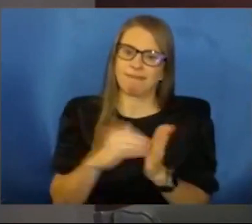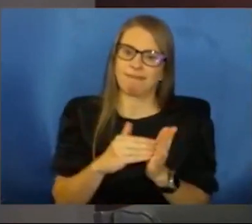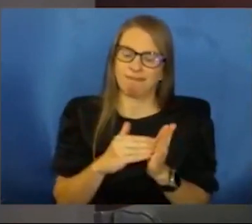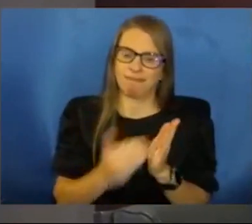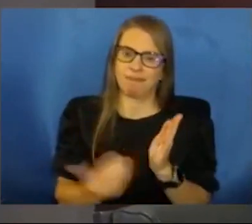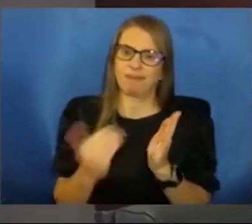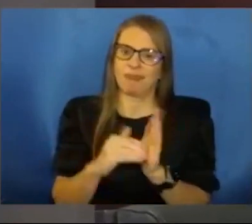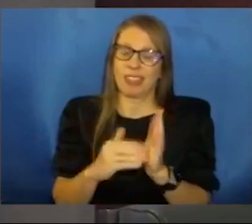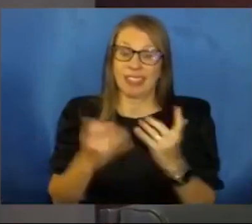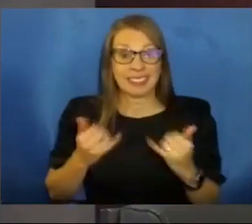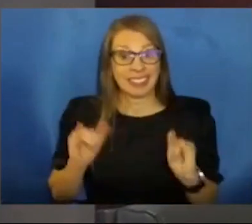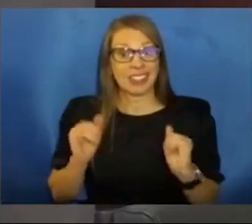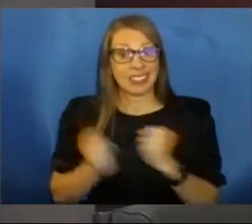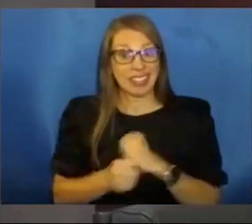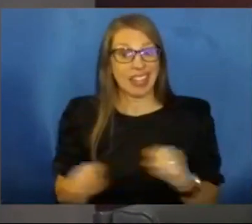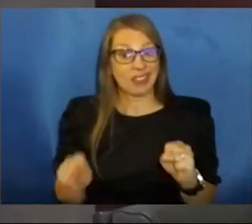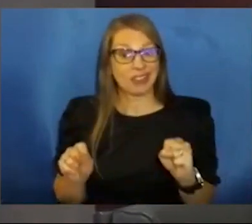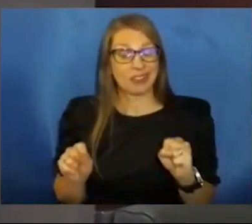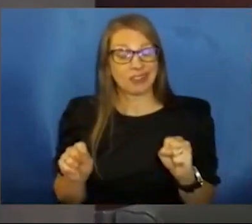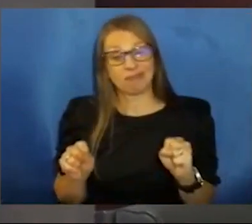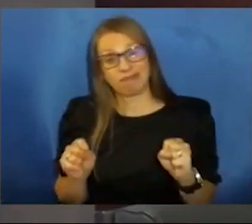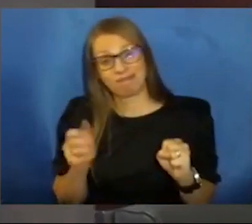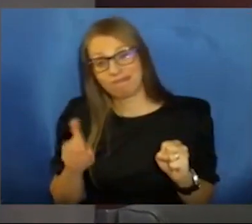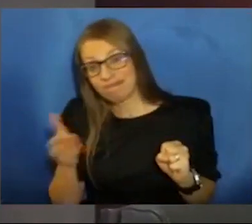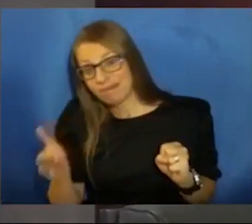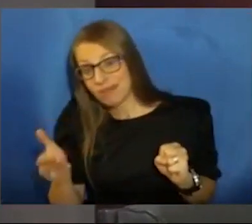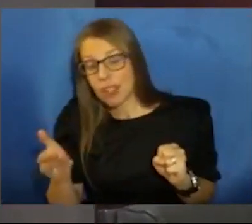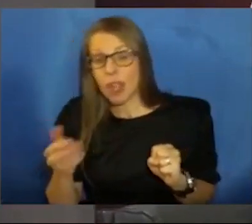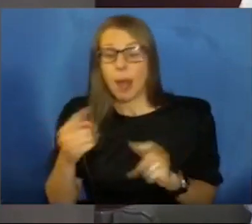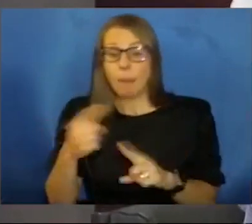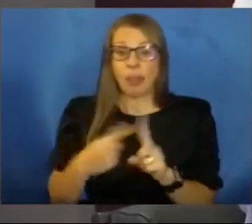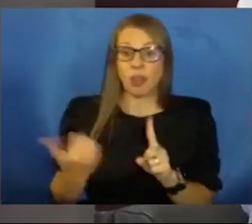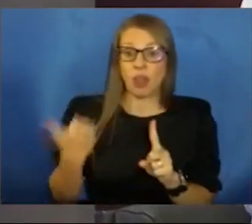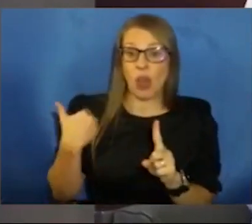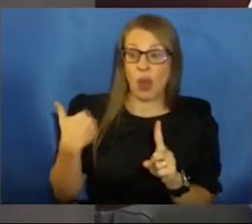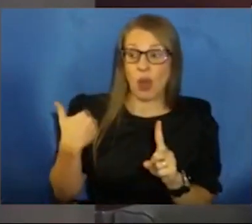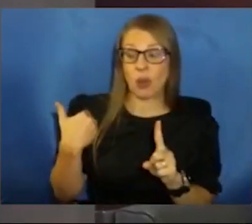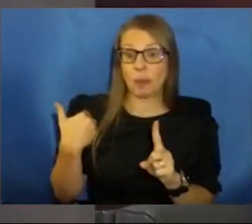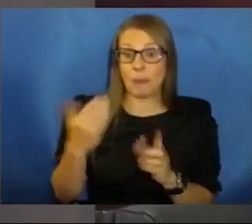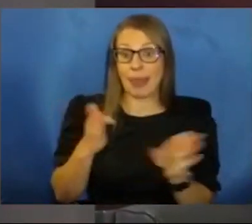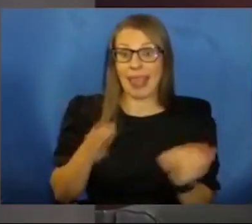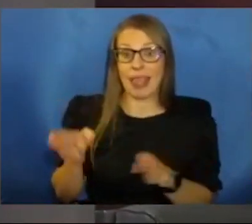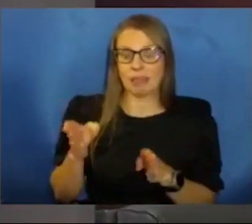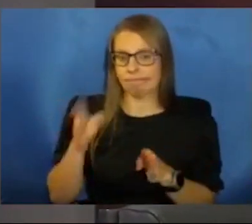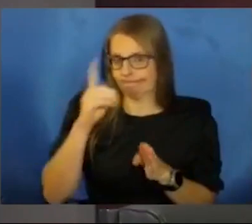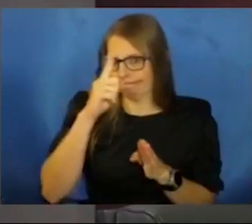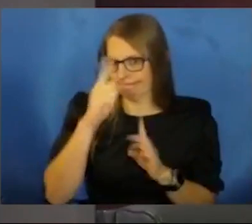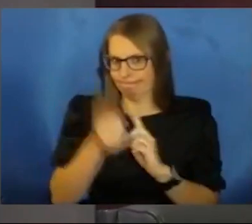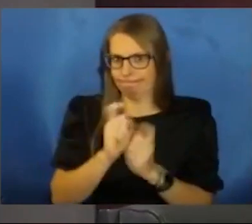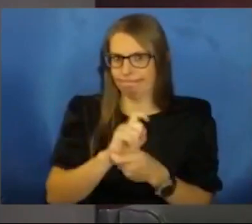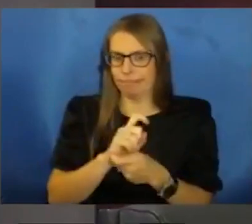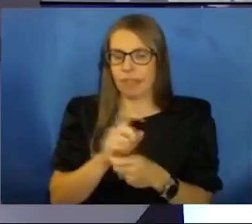Mm-hmm. Something that they may have felt safe doing 3 months ago is different now. You know, we totally are frequently making those kind